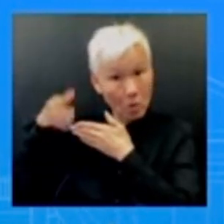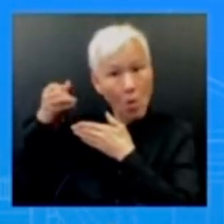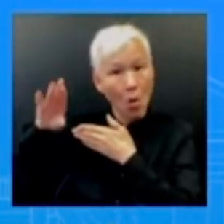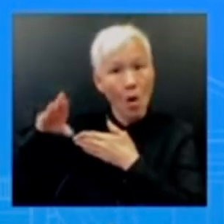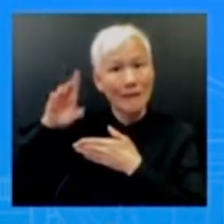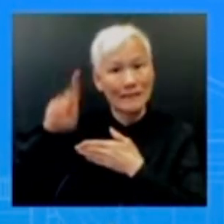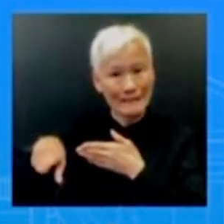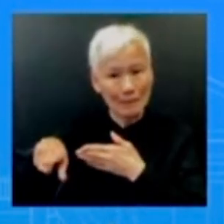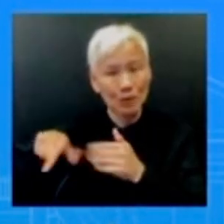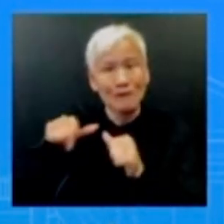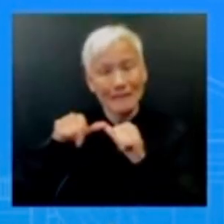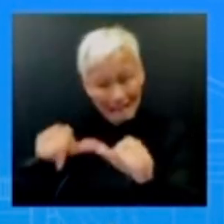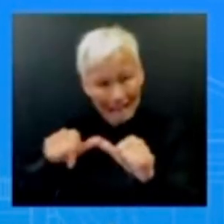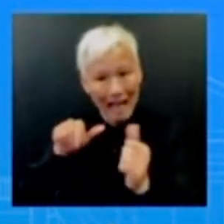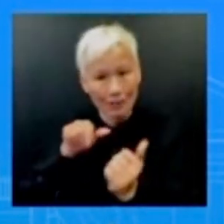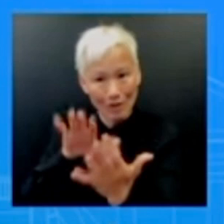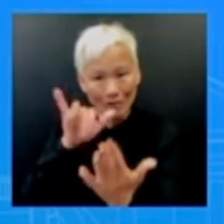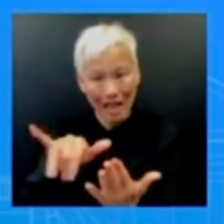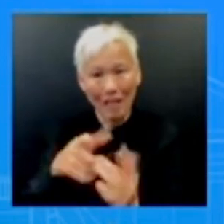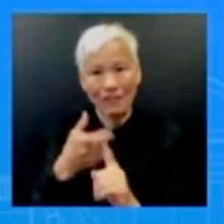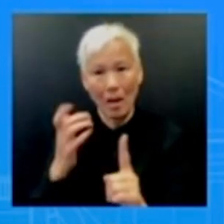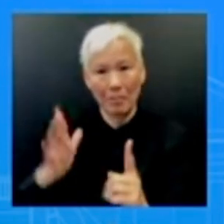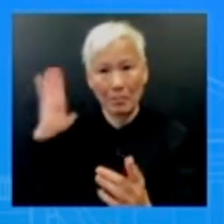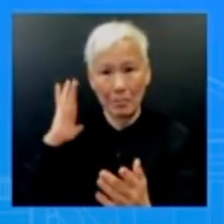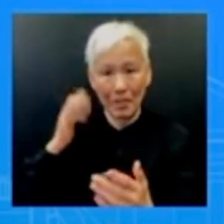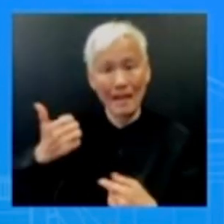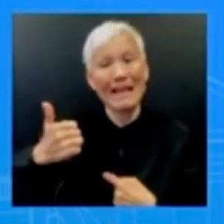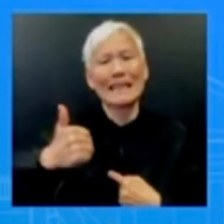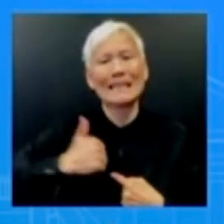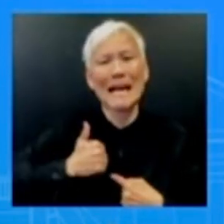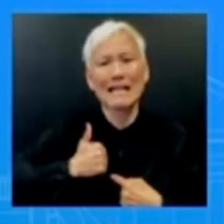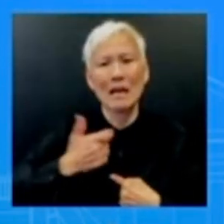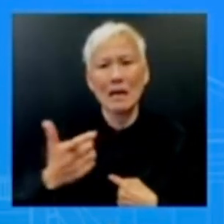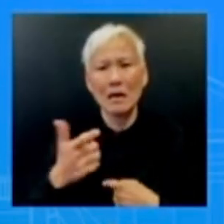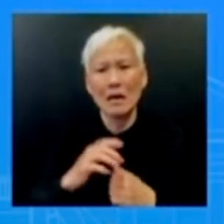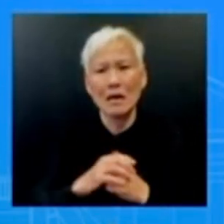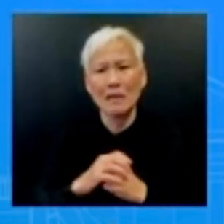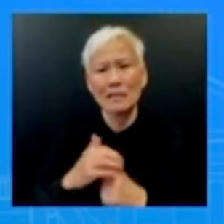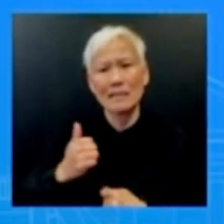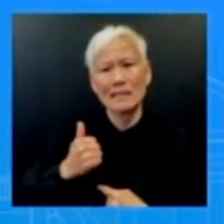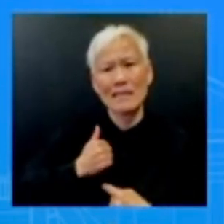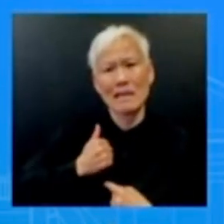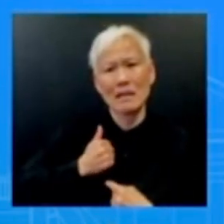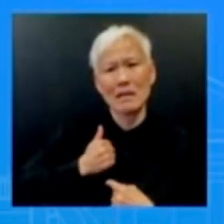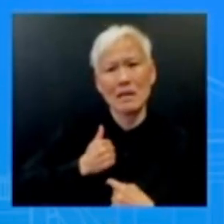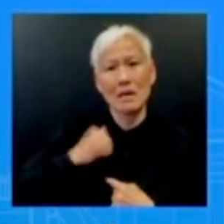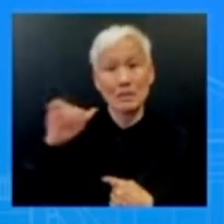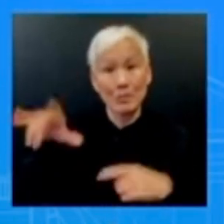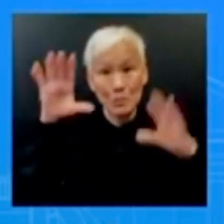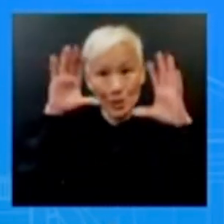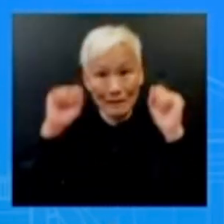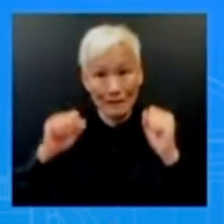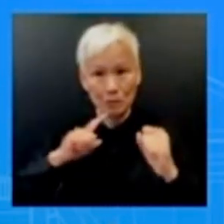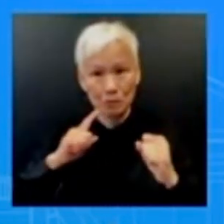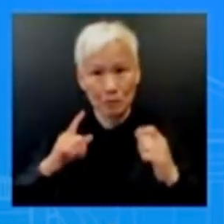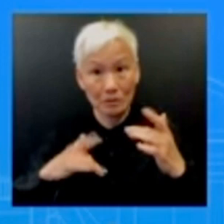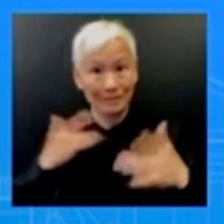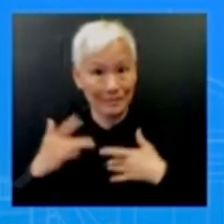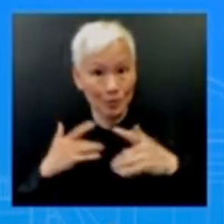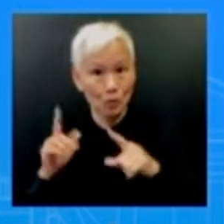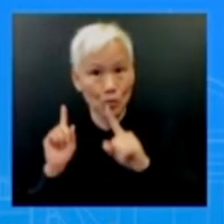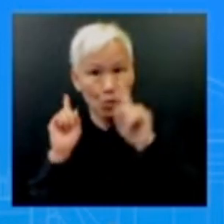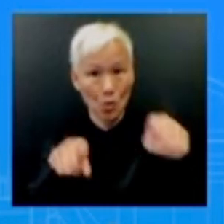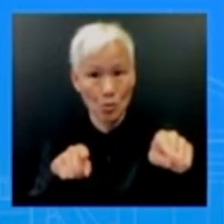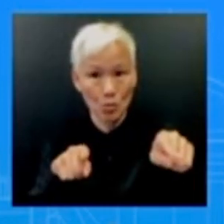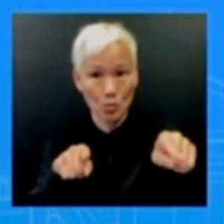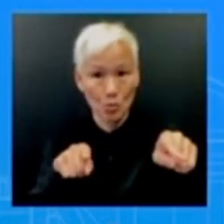the week about the trip to Canada. The president's very excited about doing this, going up there and really going to Ottawa for no other purpose